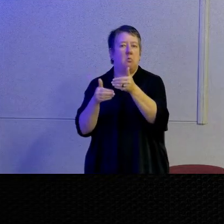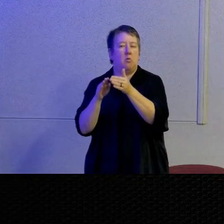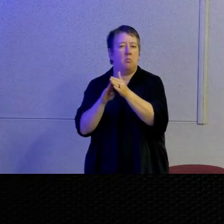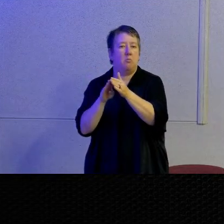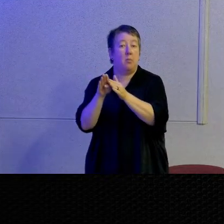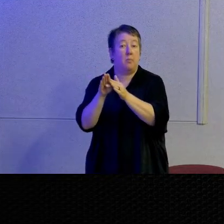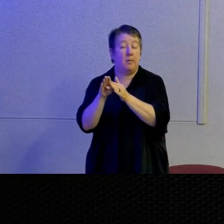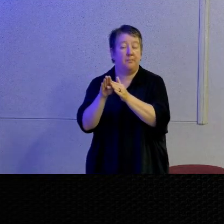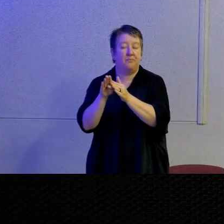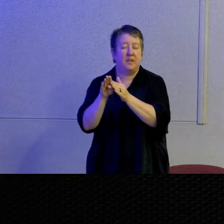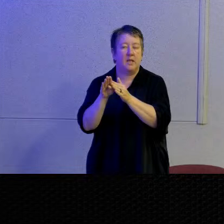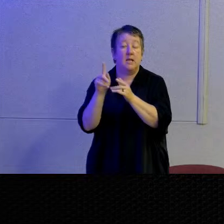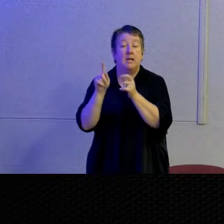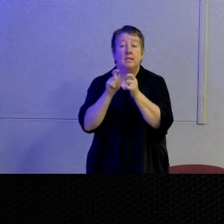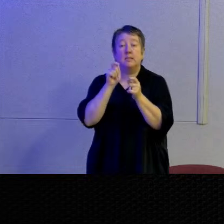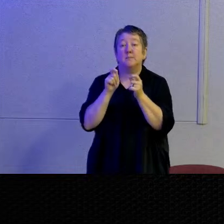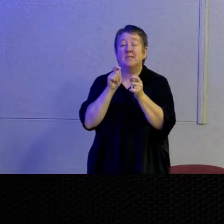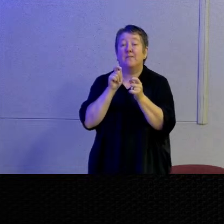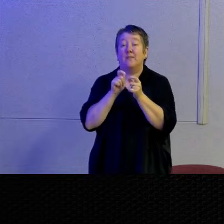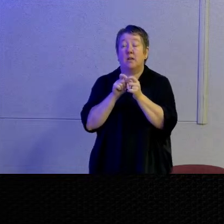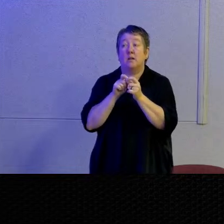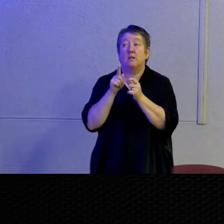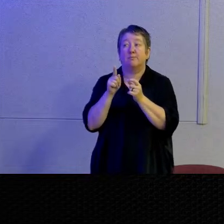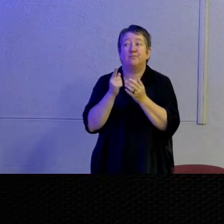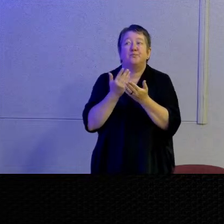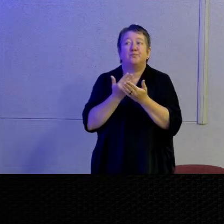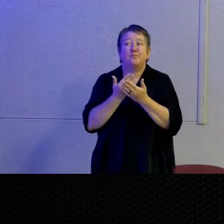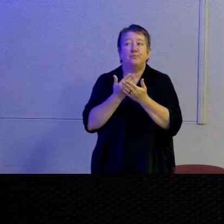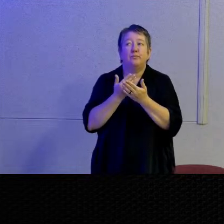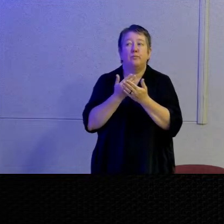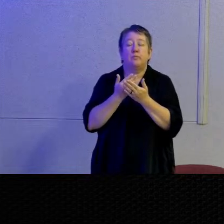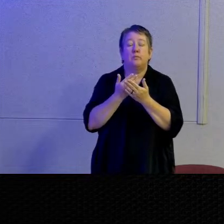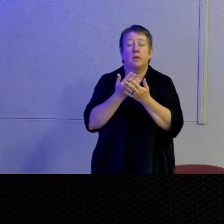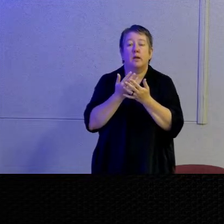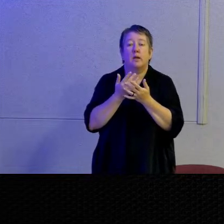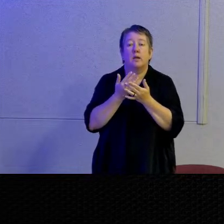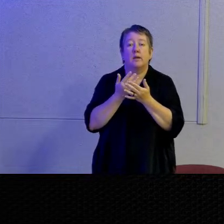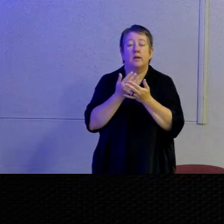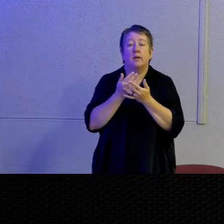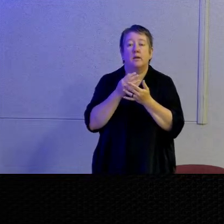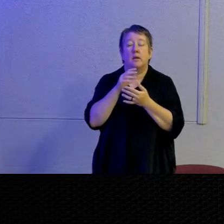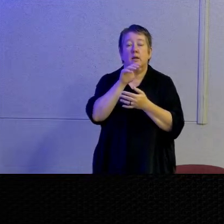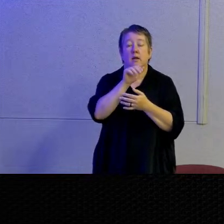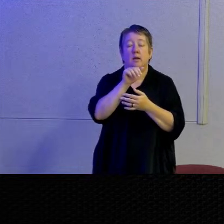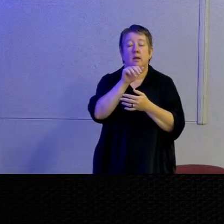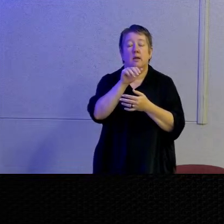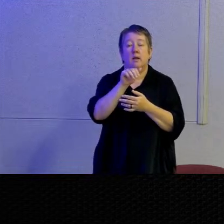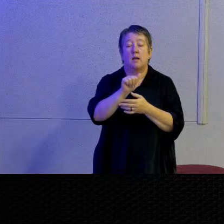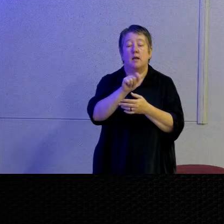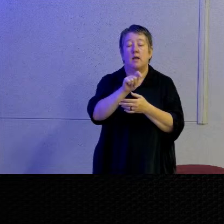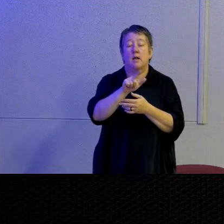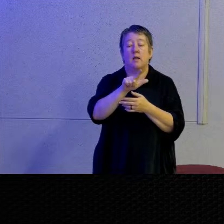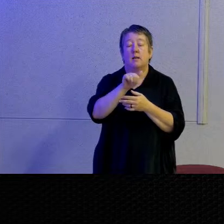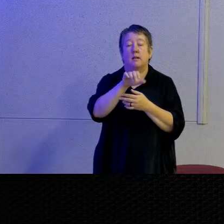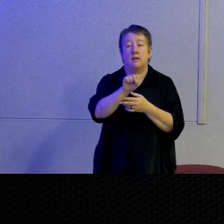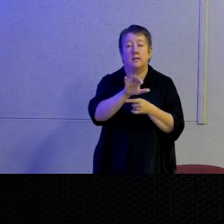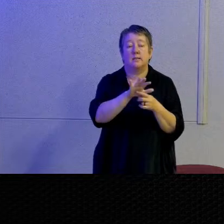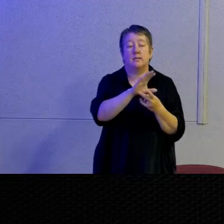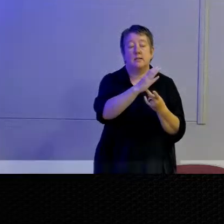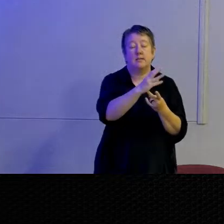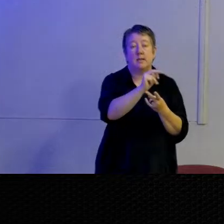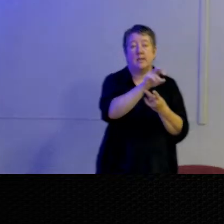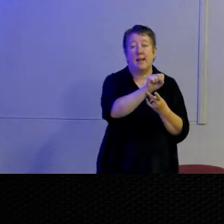In particular, they enabled the ATLAS and CMS experiments to